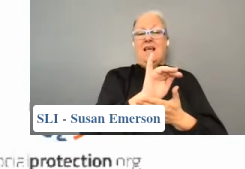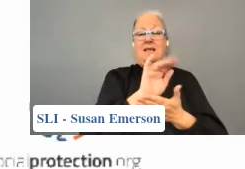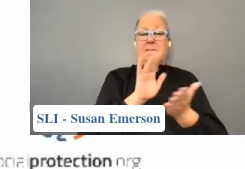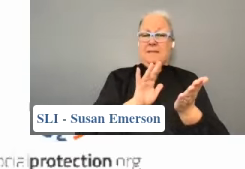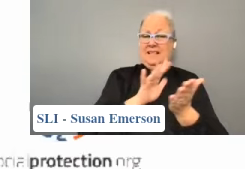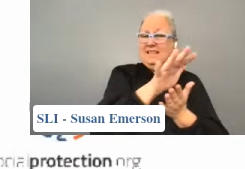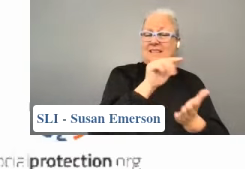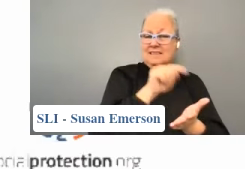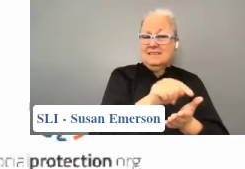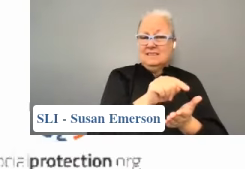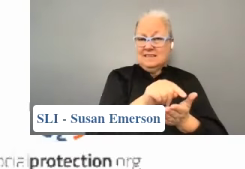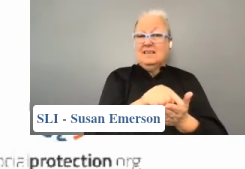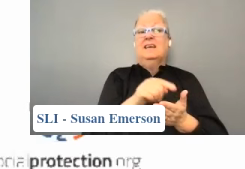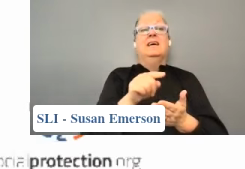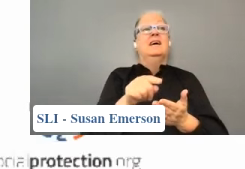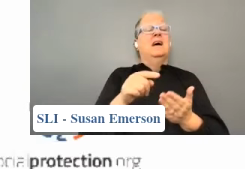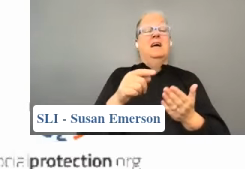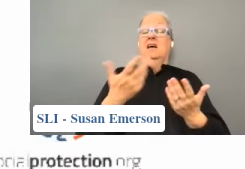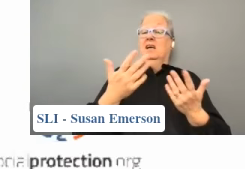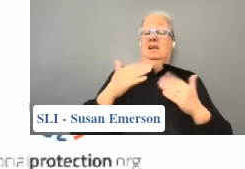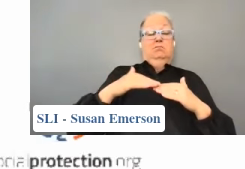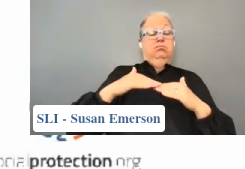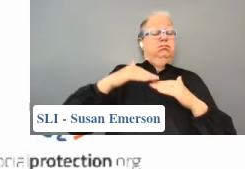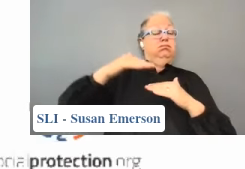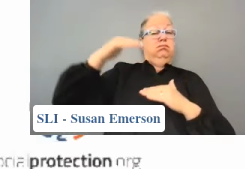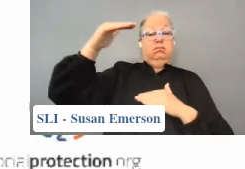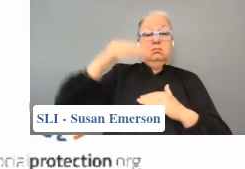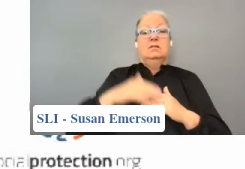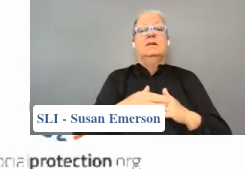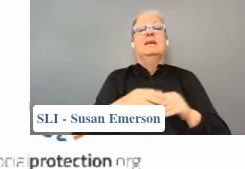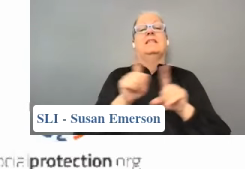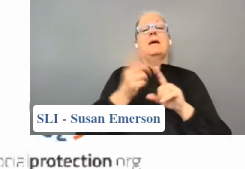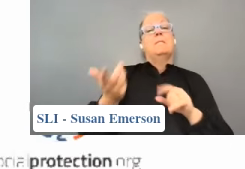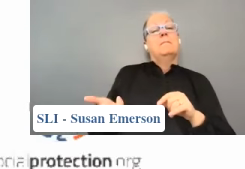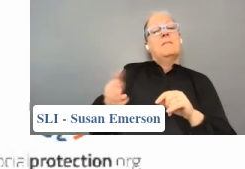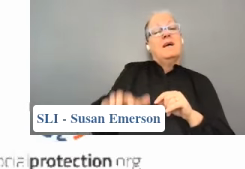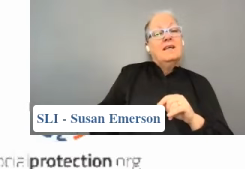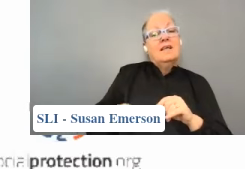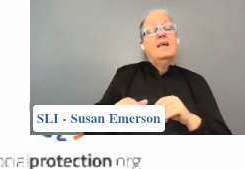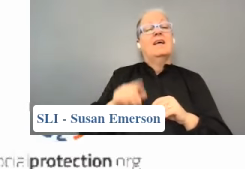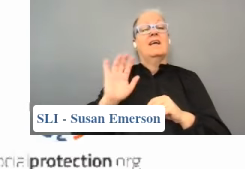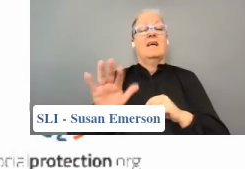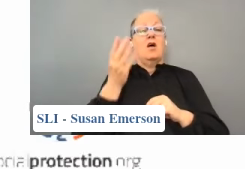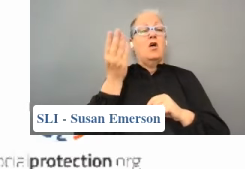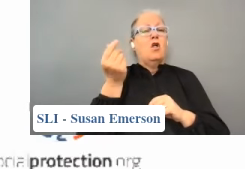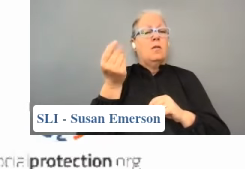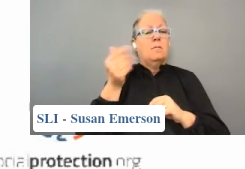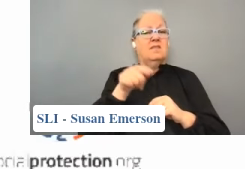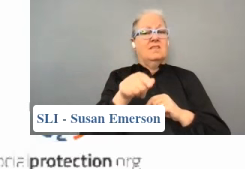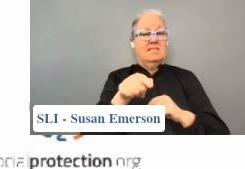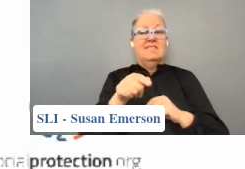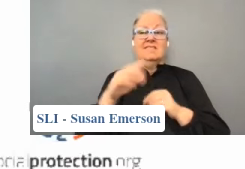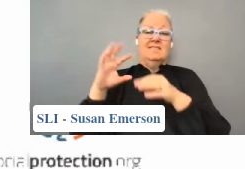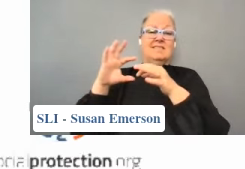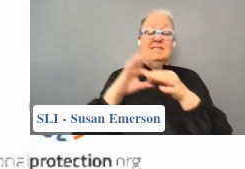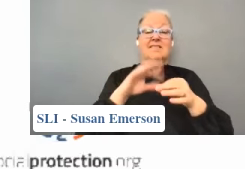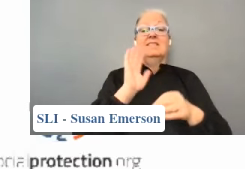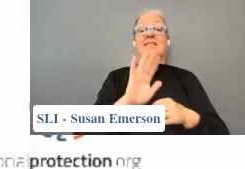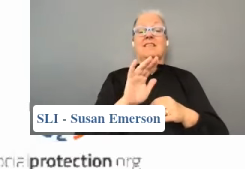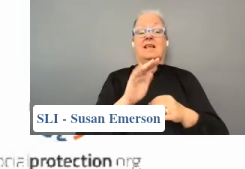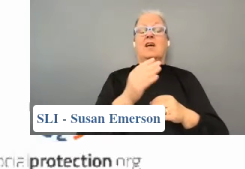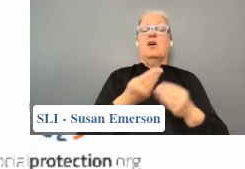in some countries. For example, in Bangladesh, economic costs of violence against women are in